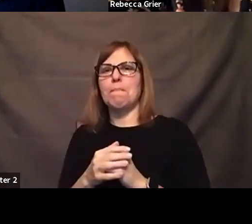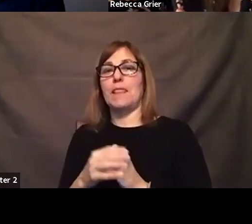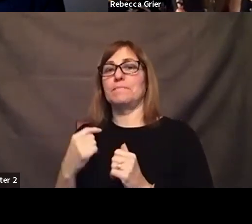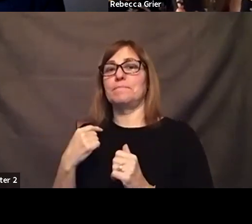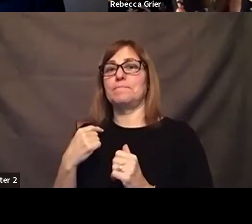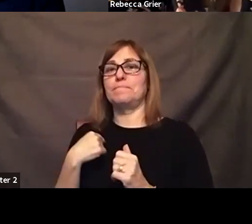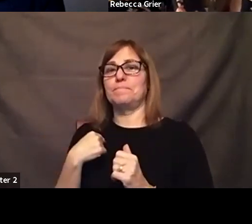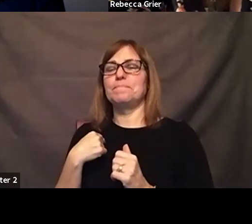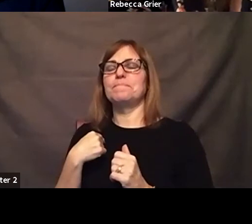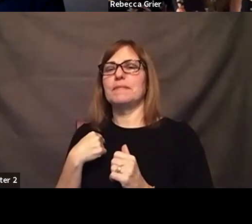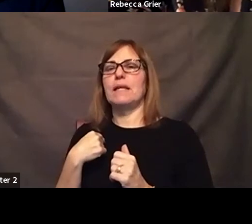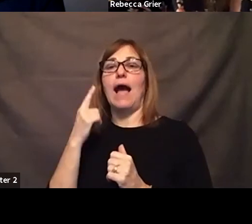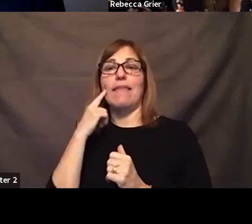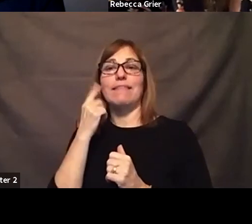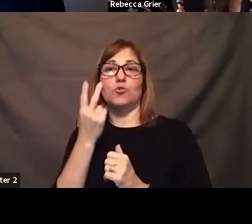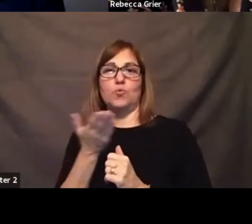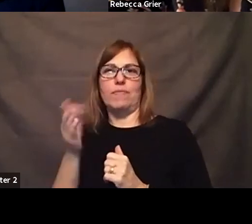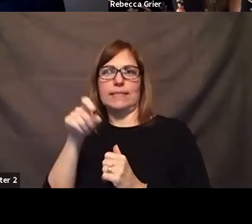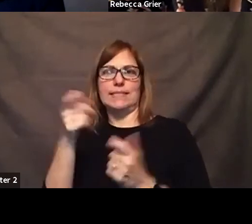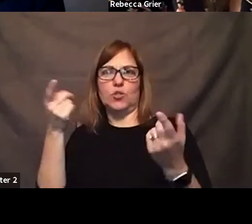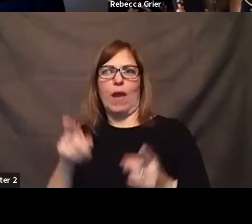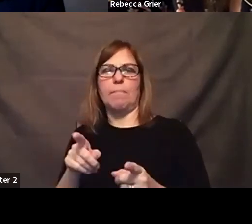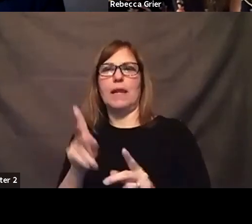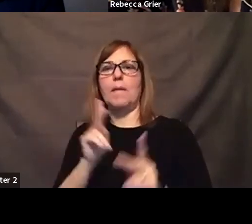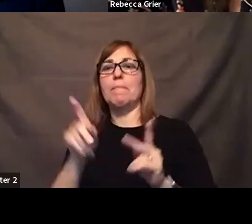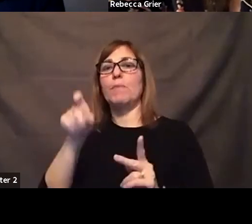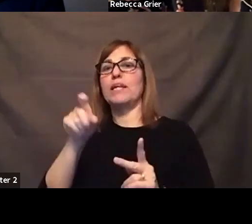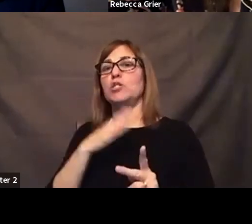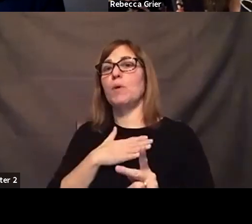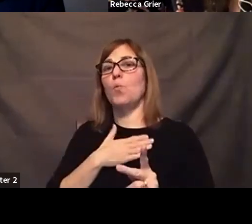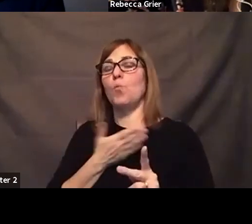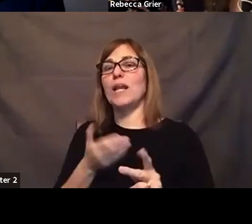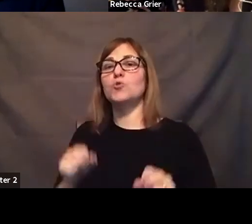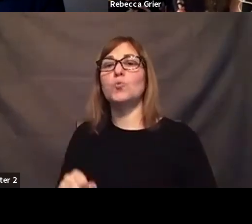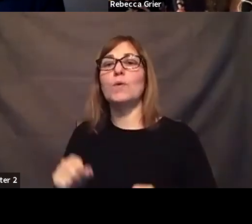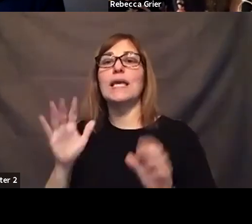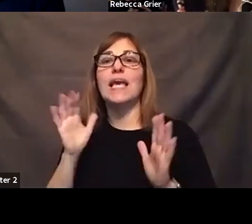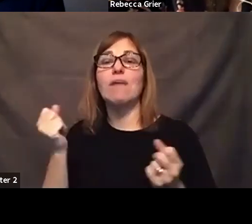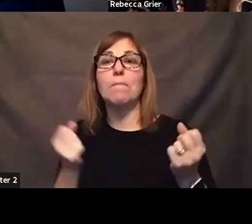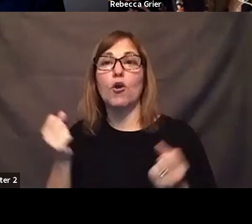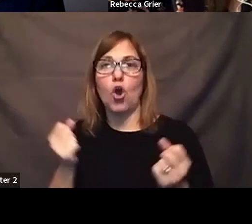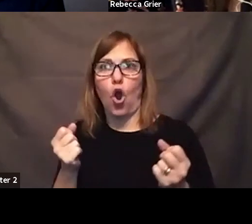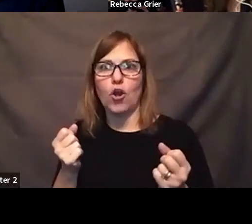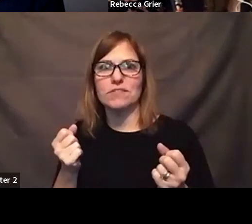I think two things have to happen. People have to be willing to give up their cars and get off the road themselves.